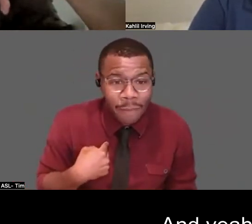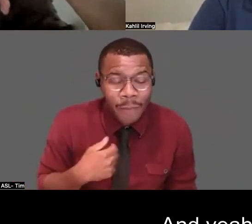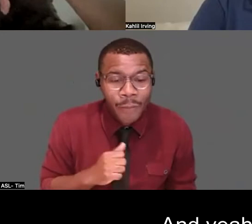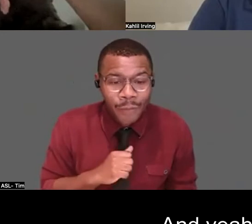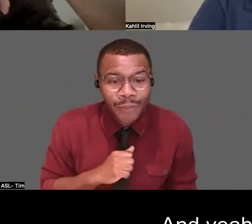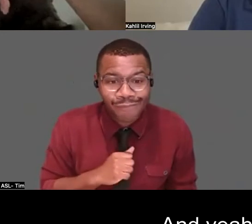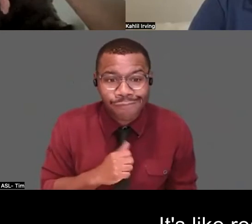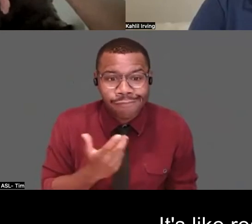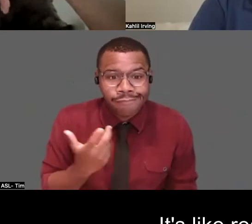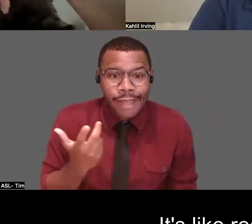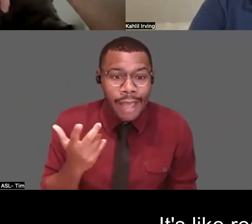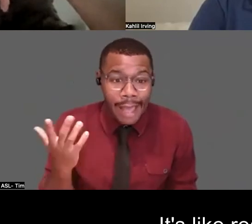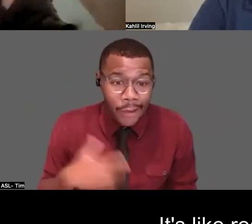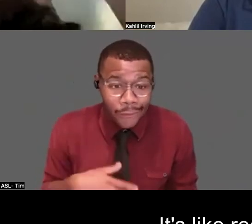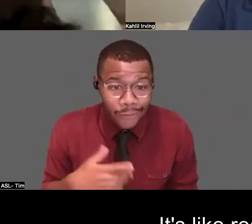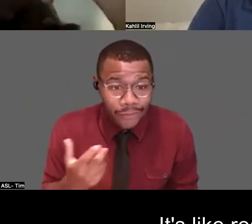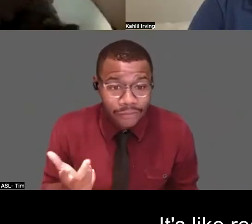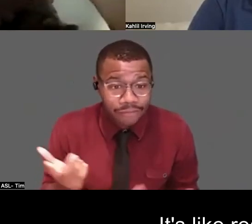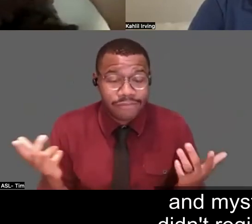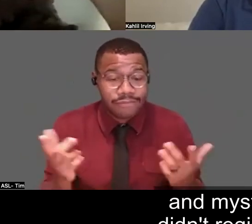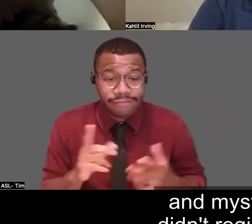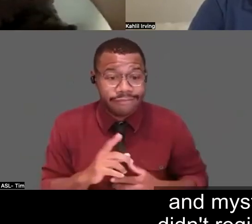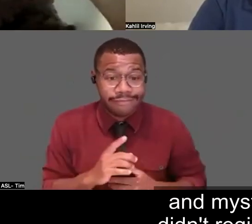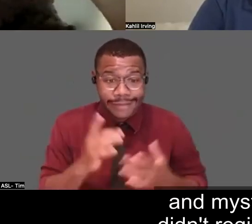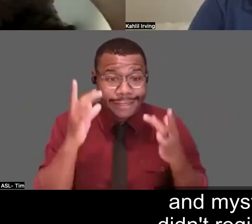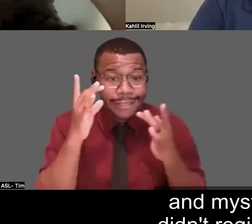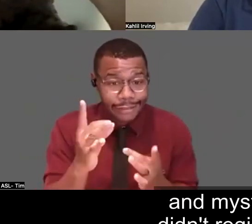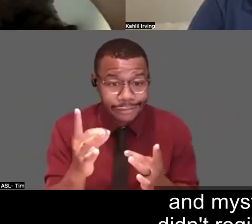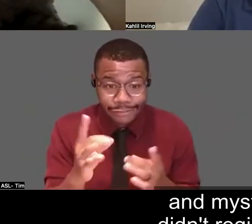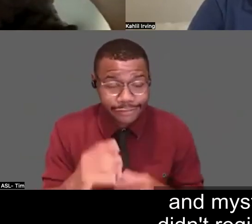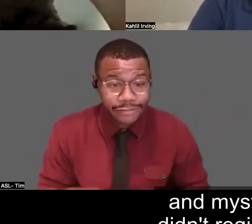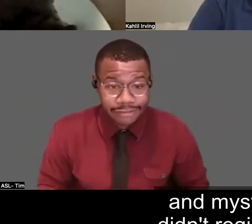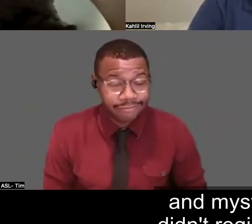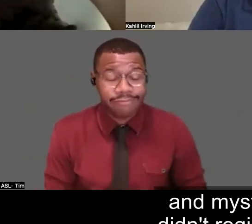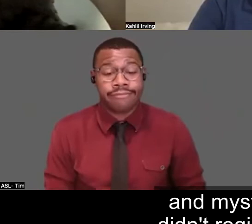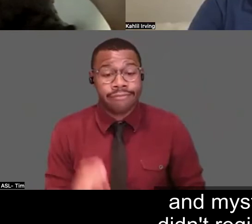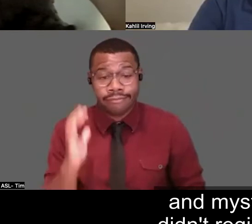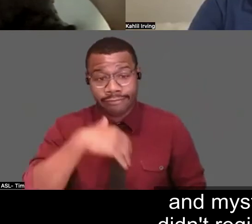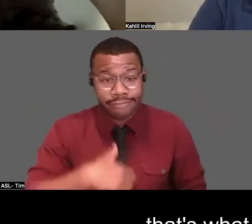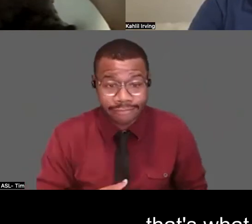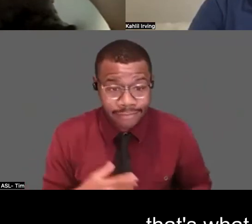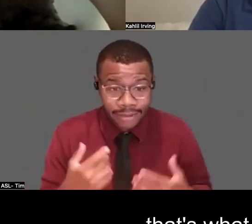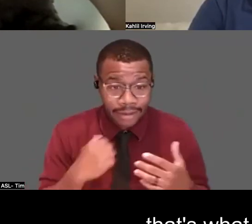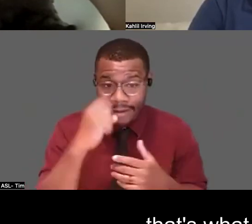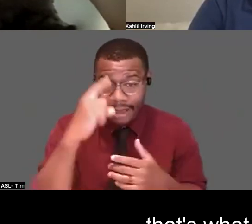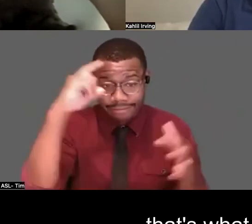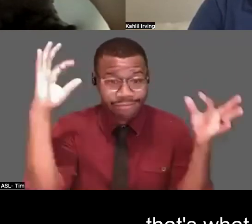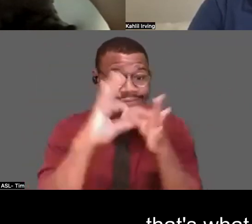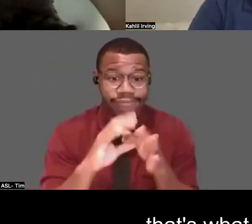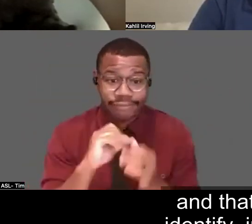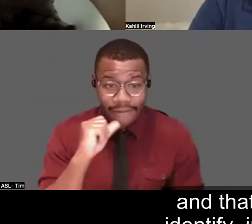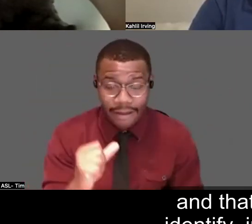yeah, I don't know. It's like really interesting and mysterious how it didn't register to me that that's what was